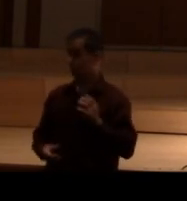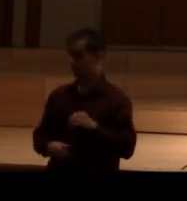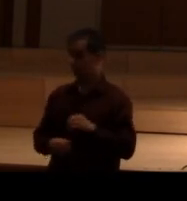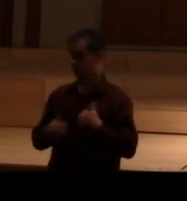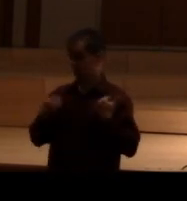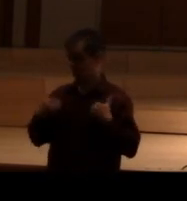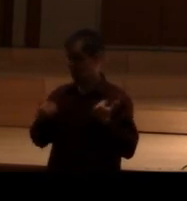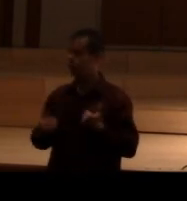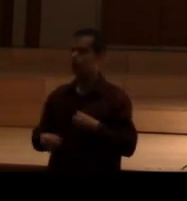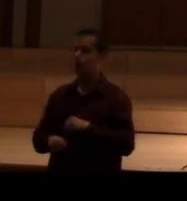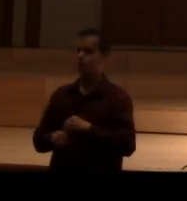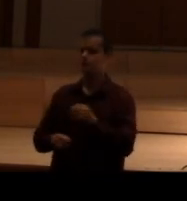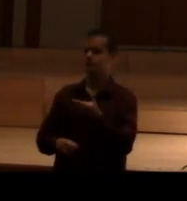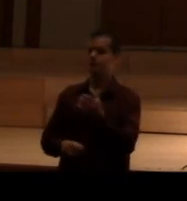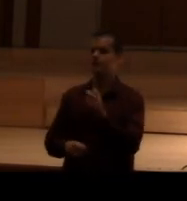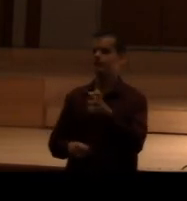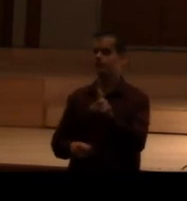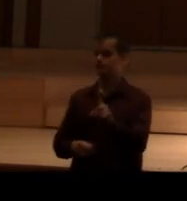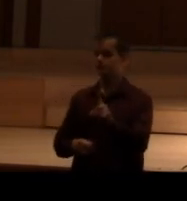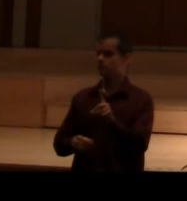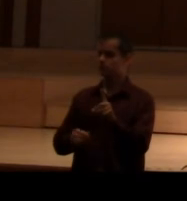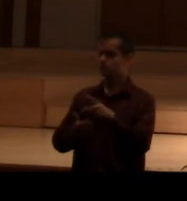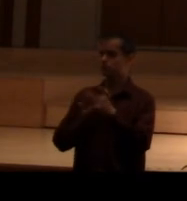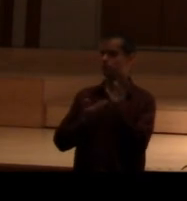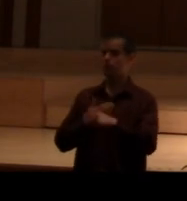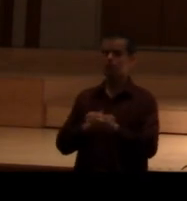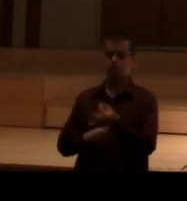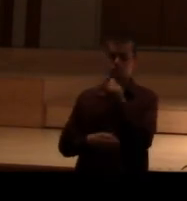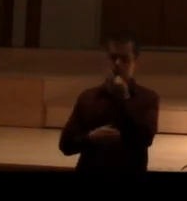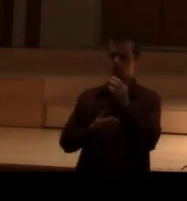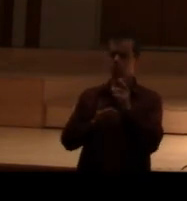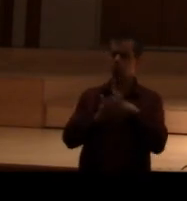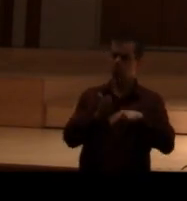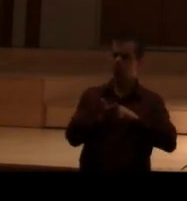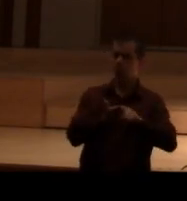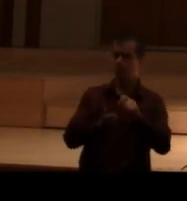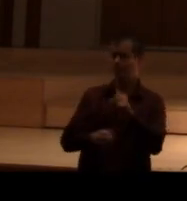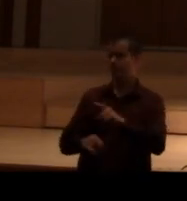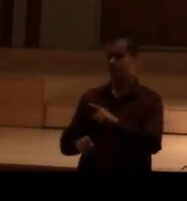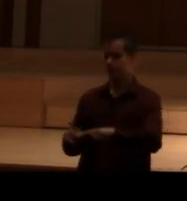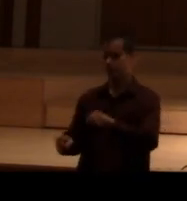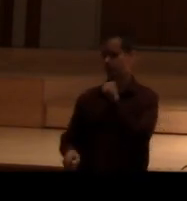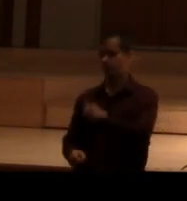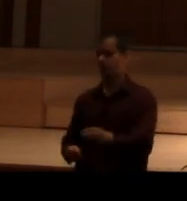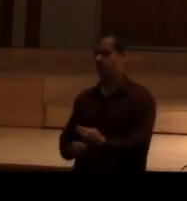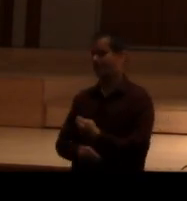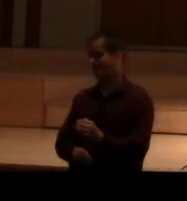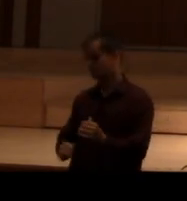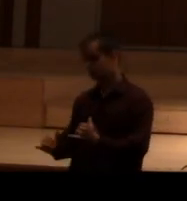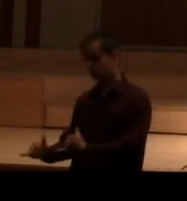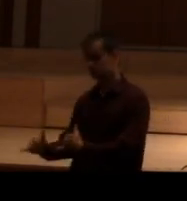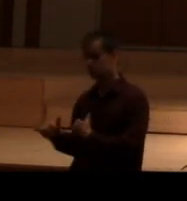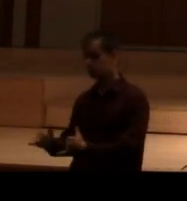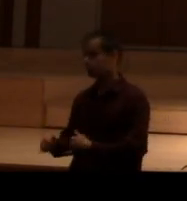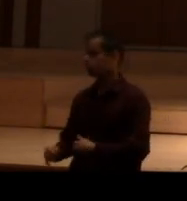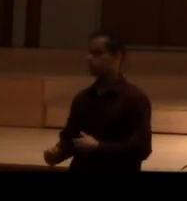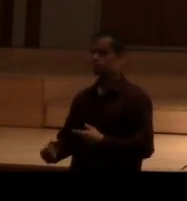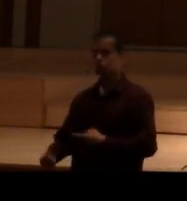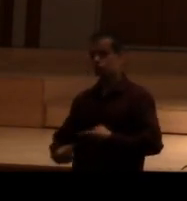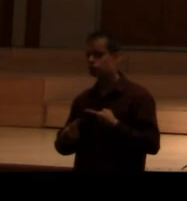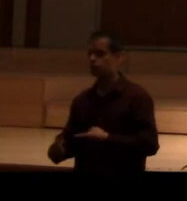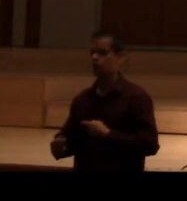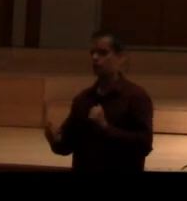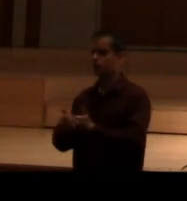program. And while that was fine for reading and writing, she was not exactly gifted in math. And that she, like me, had a lot of difficulty keeping